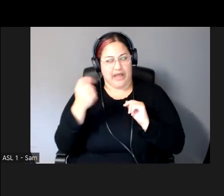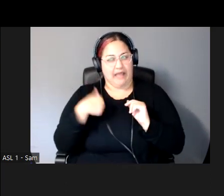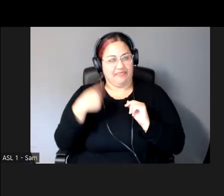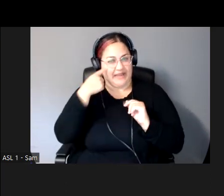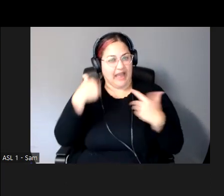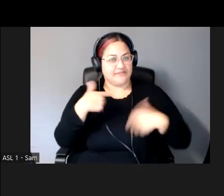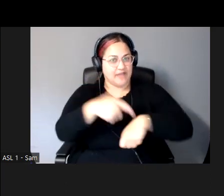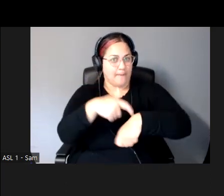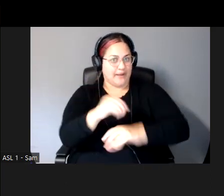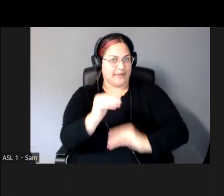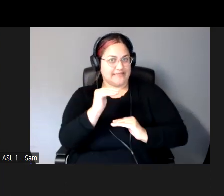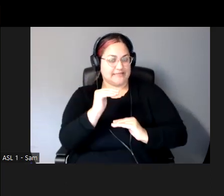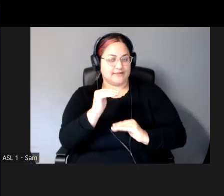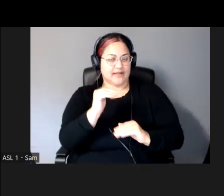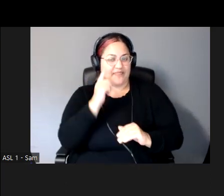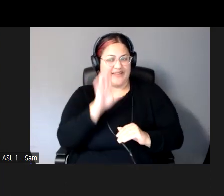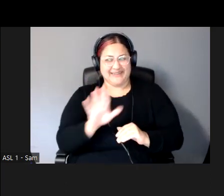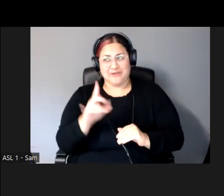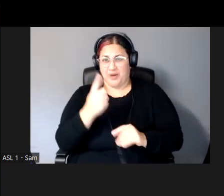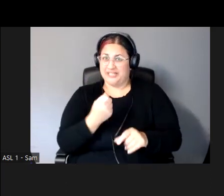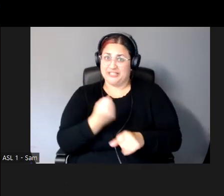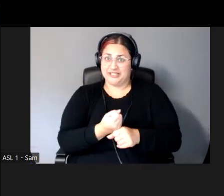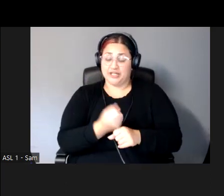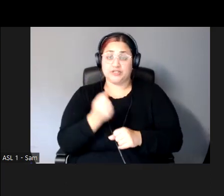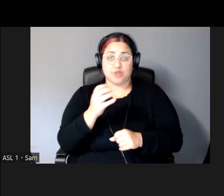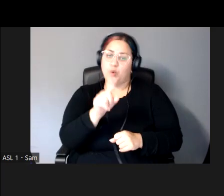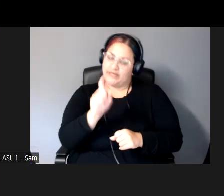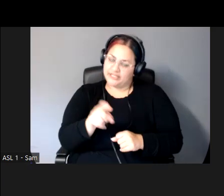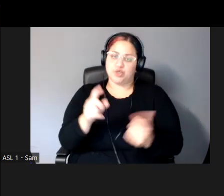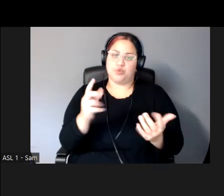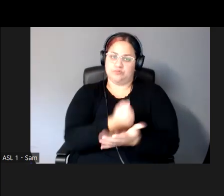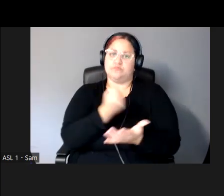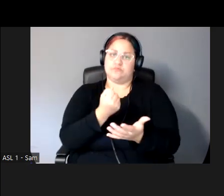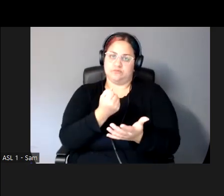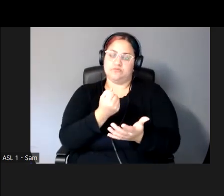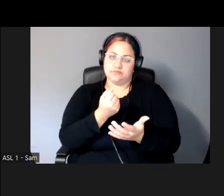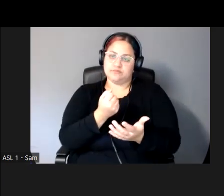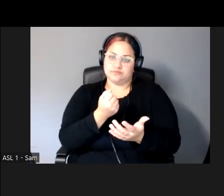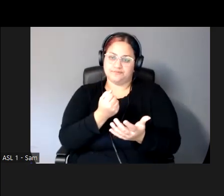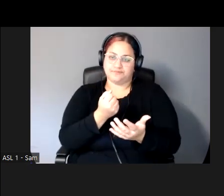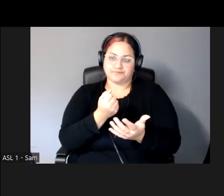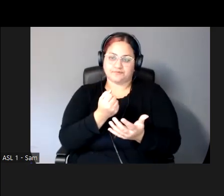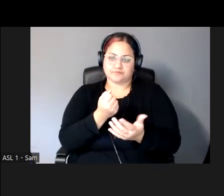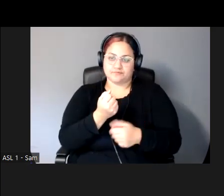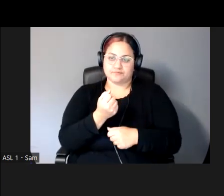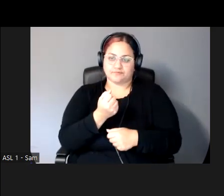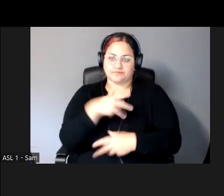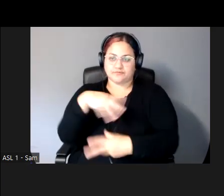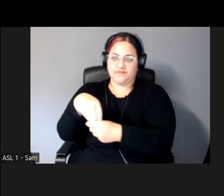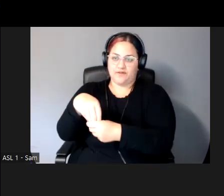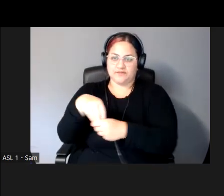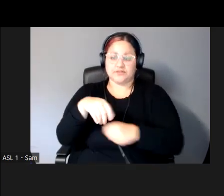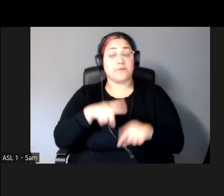if your son agreed to the former daughter-in-law moving to South Korea, now she's relocated there, that's her habitual